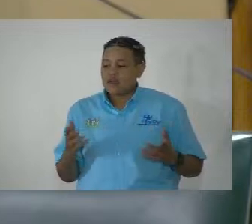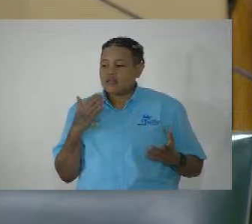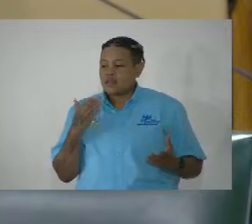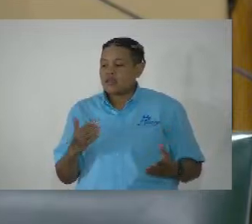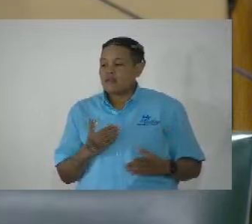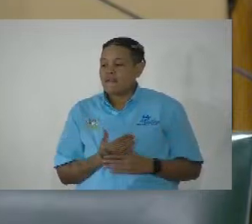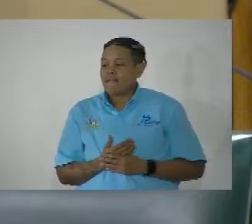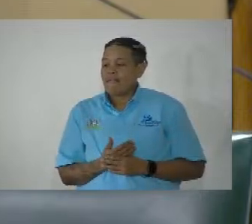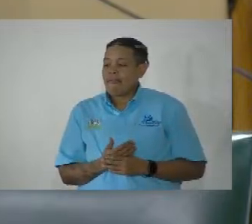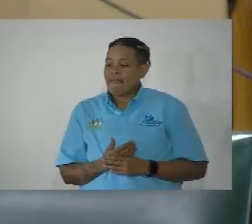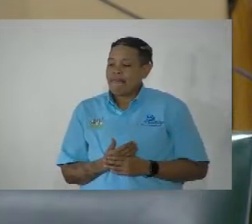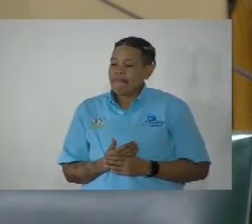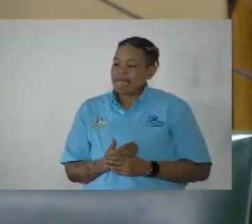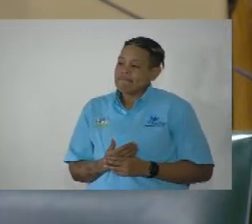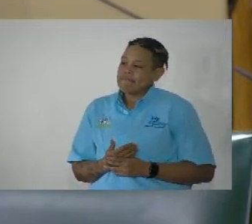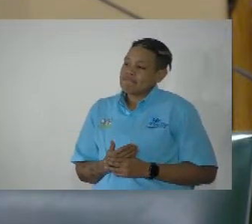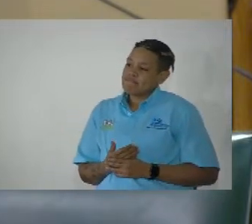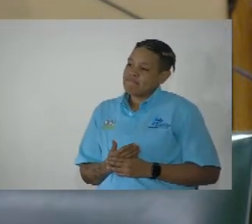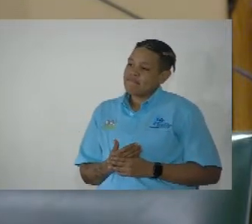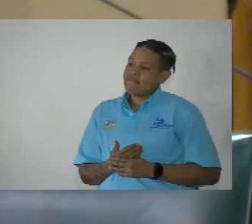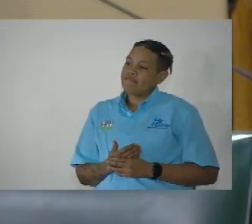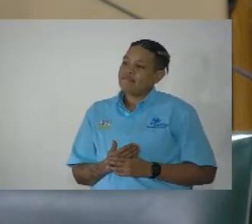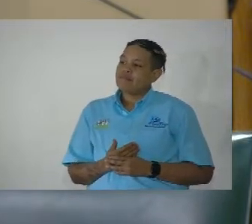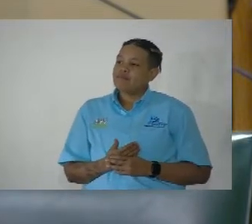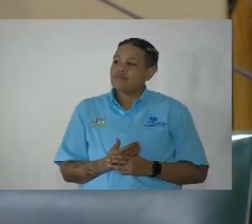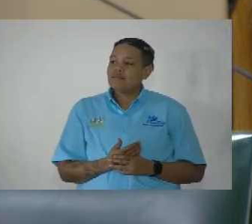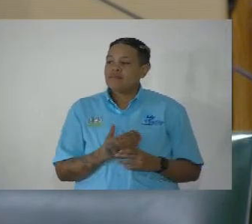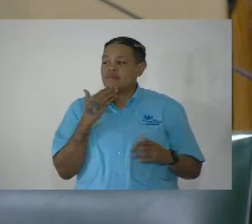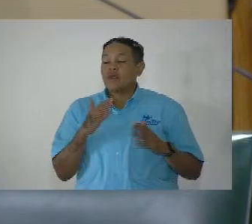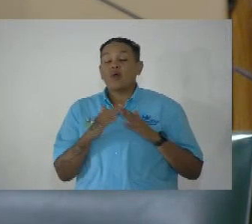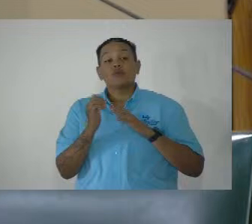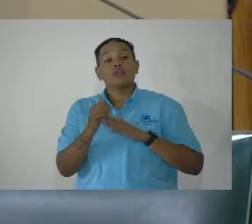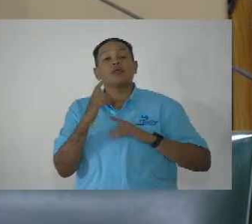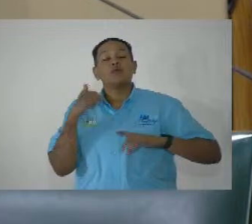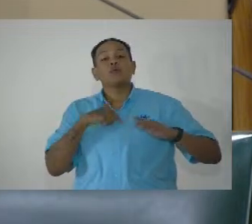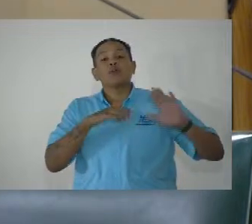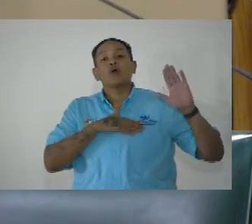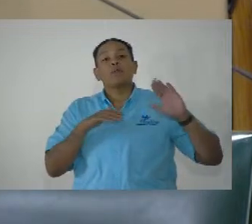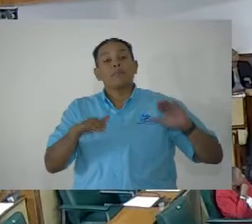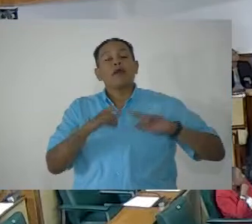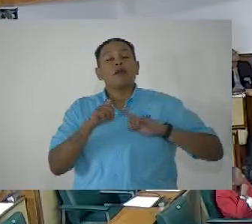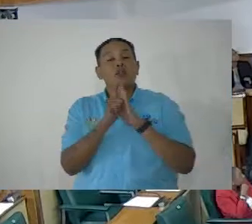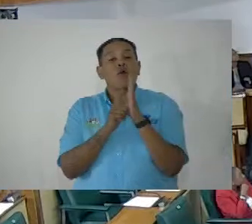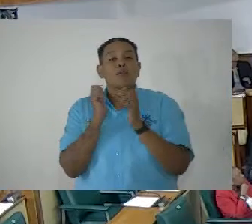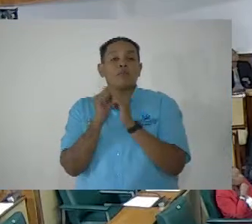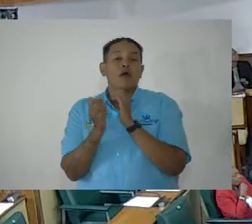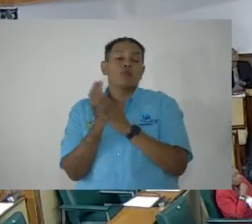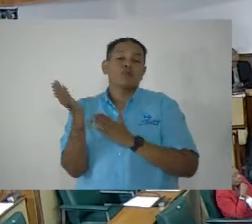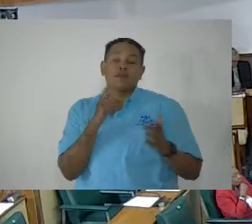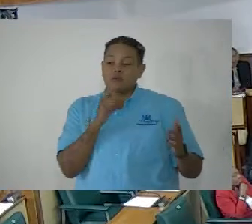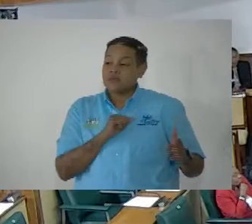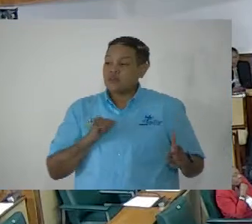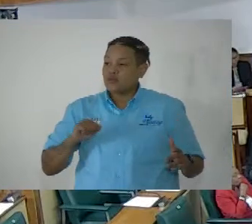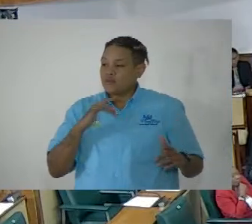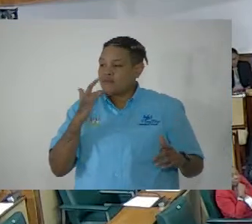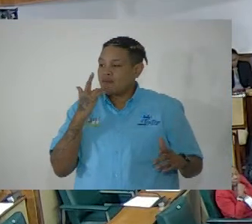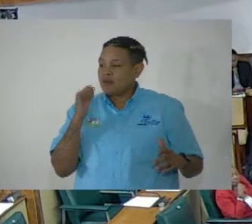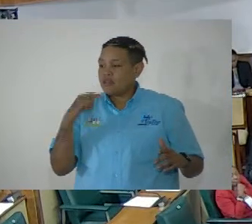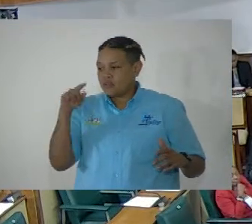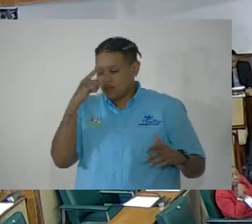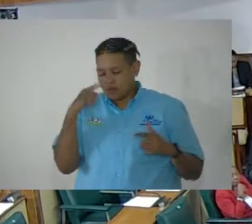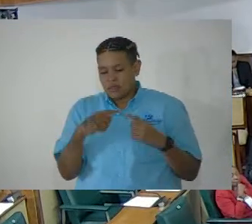Speaker. Thank you, House Leader. The question is that we recommit bills brought from the Senate. Those in favor?